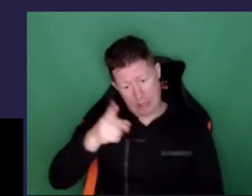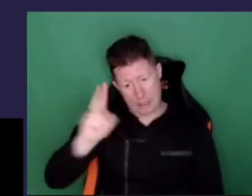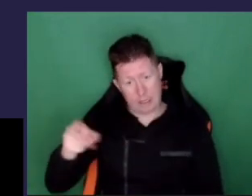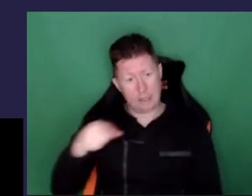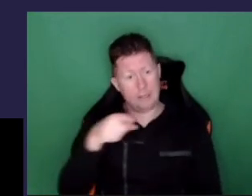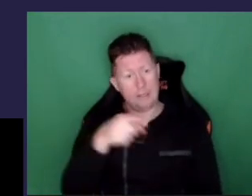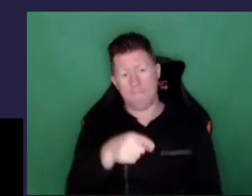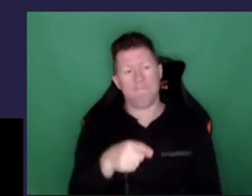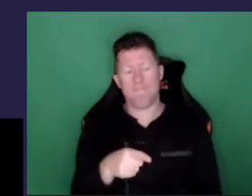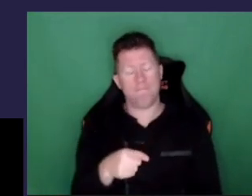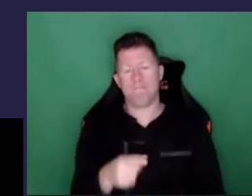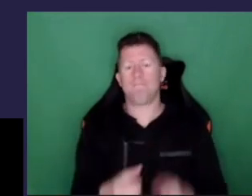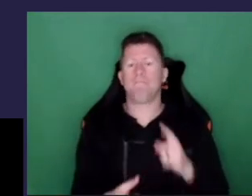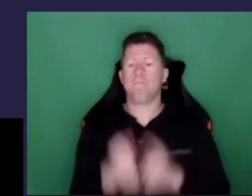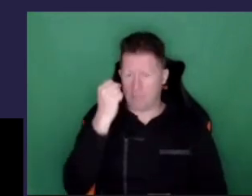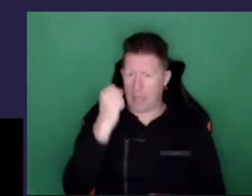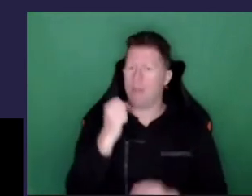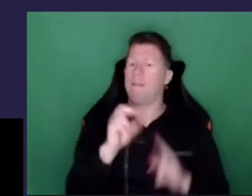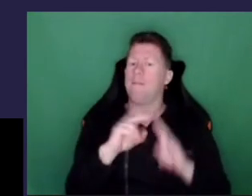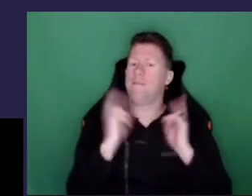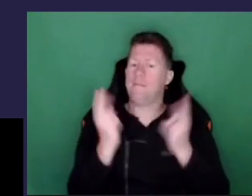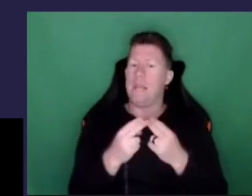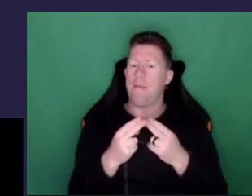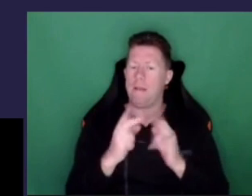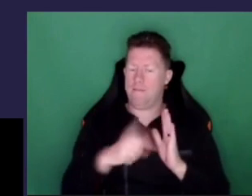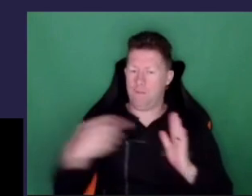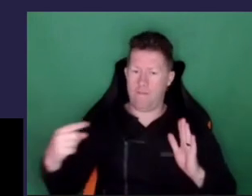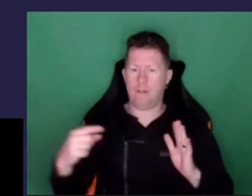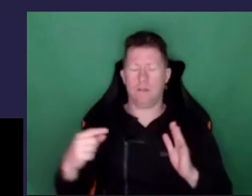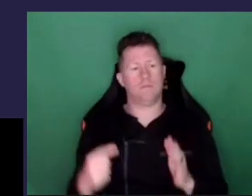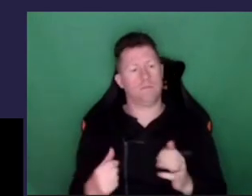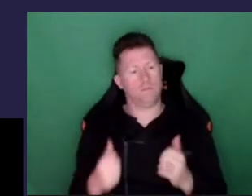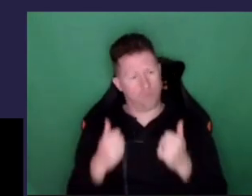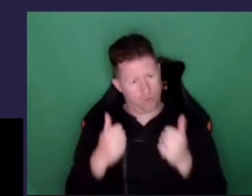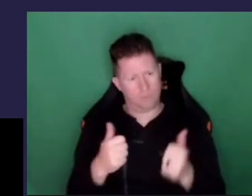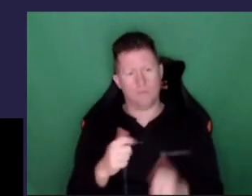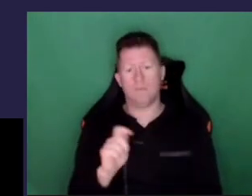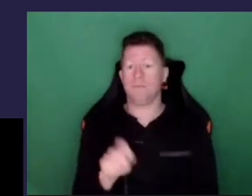forever family. Imagine that. Next slide, please.